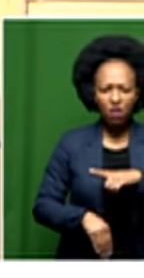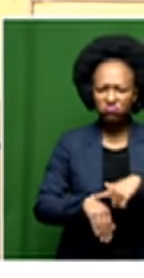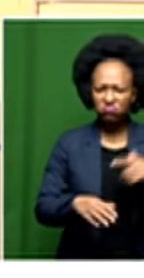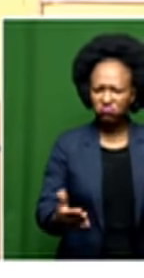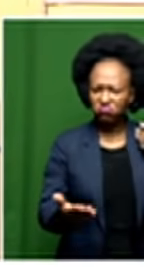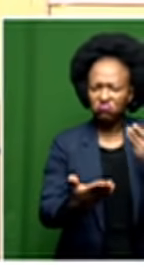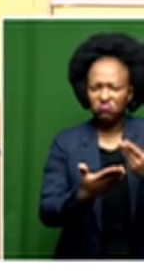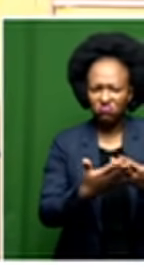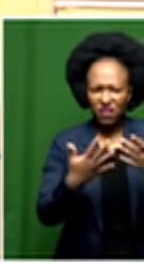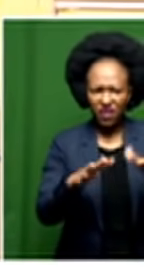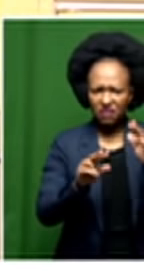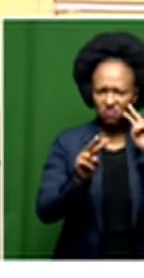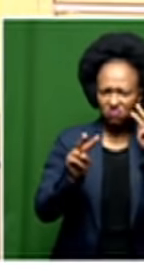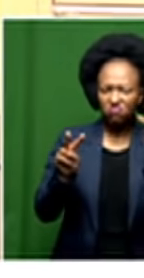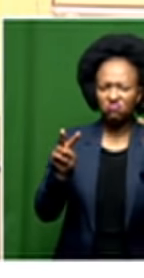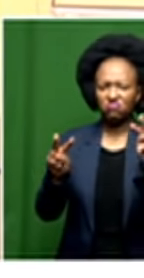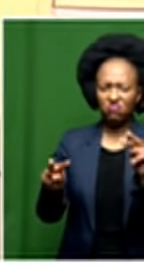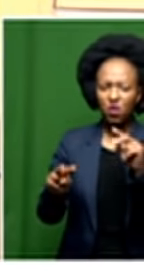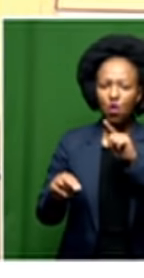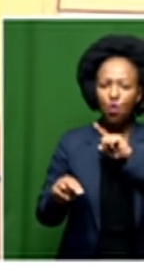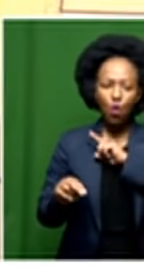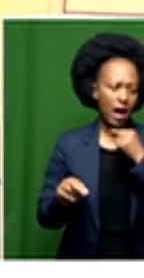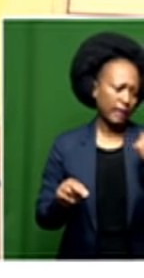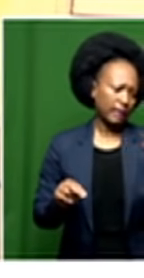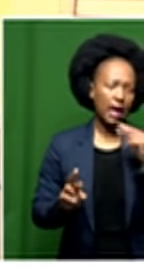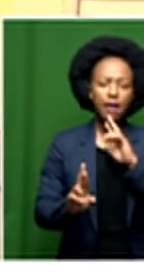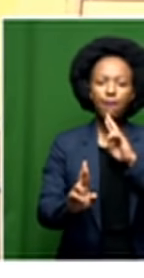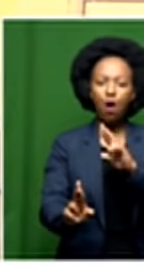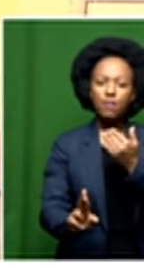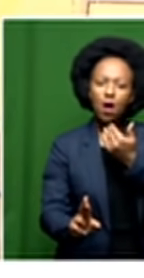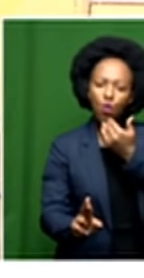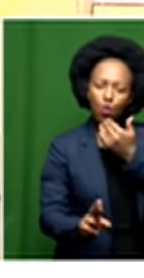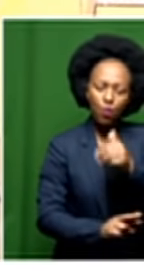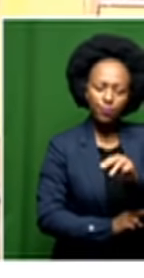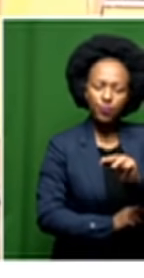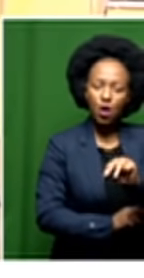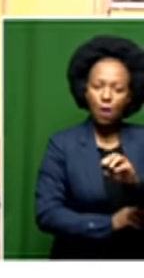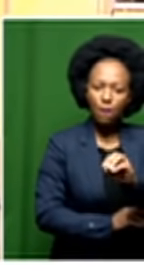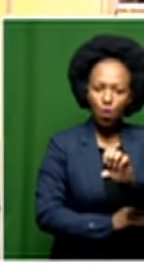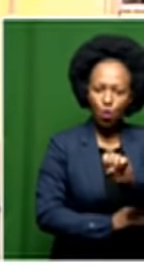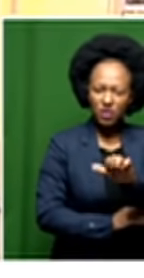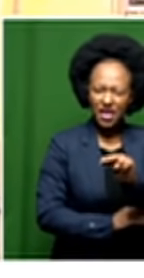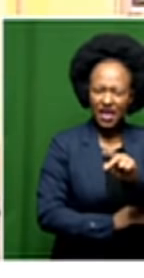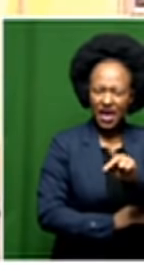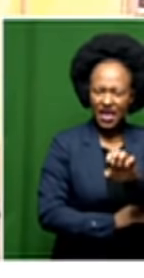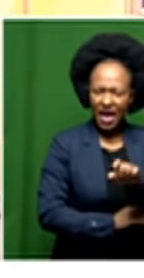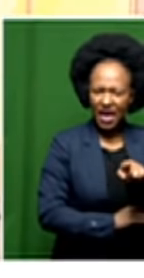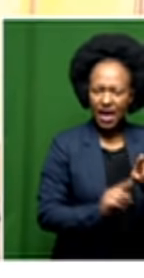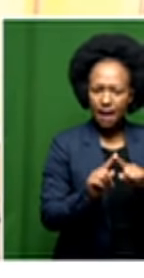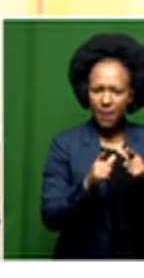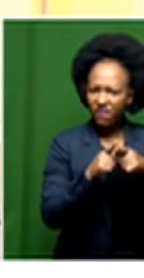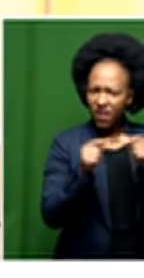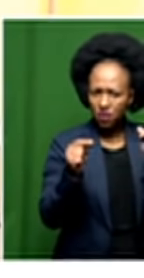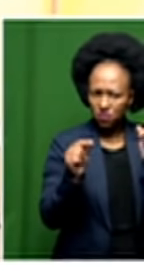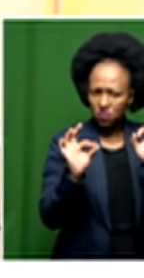have been a perception that given the Moseneke report, that this was essentially a fait accompli, but it seems